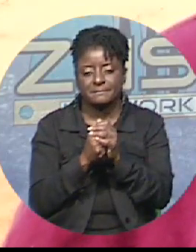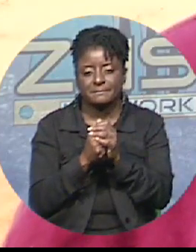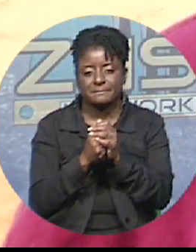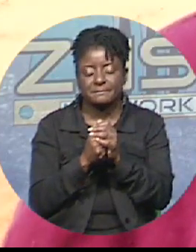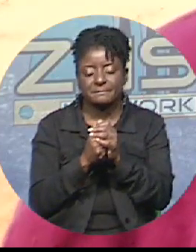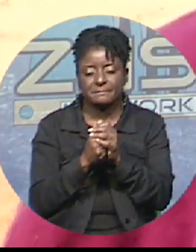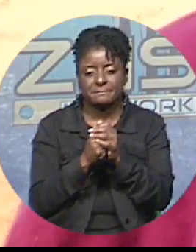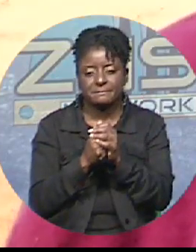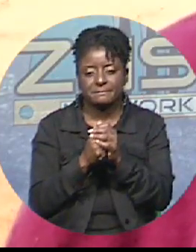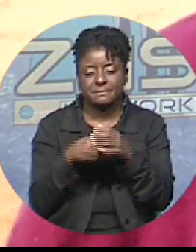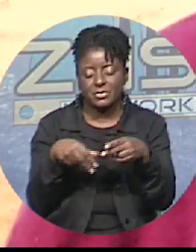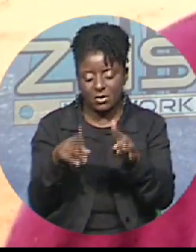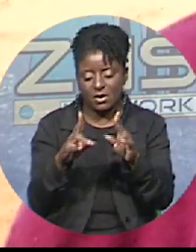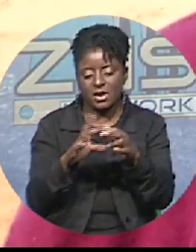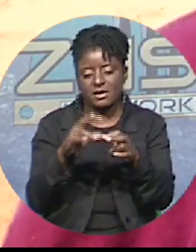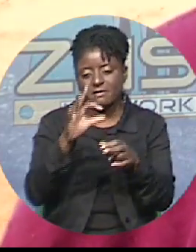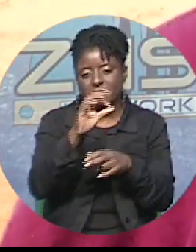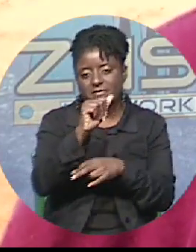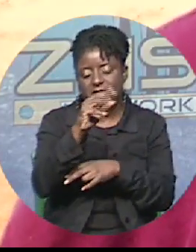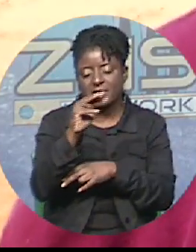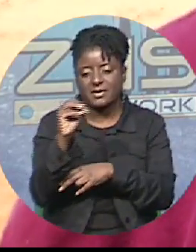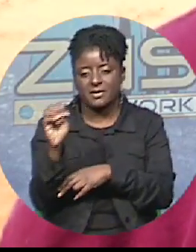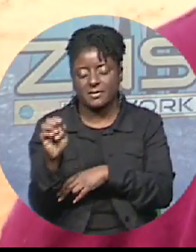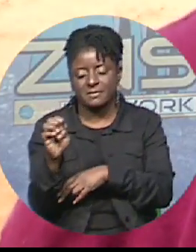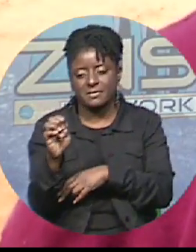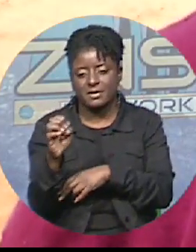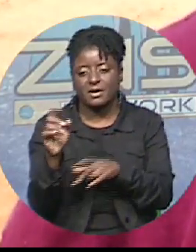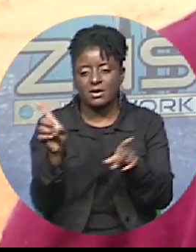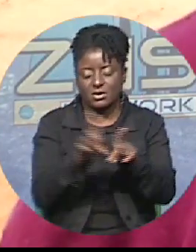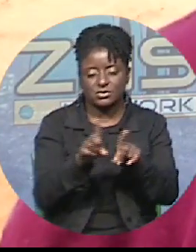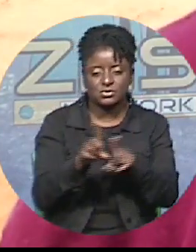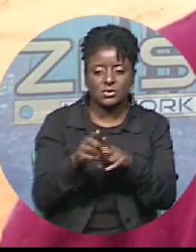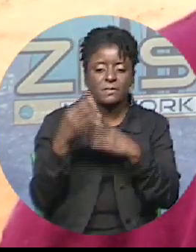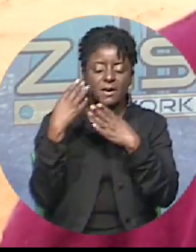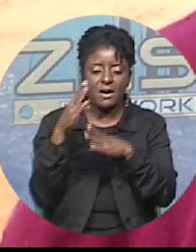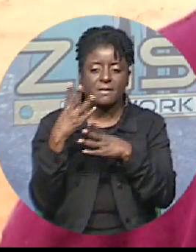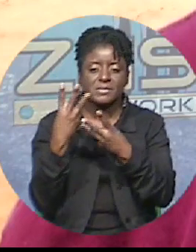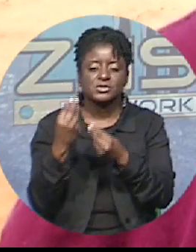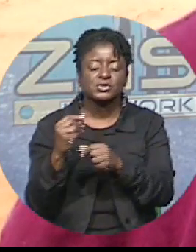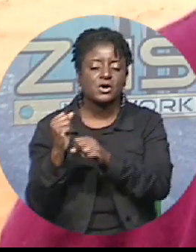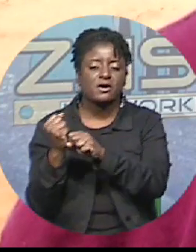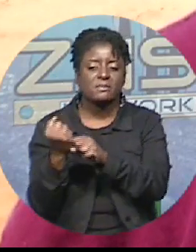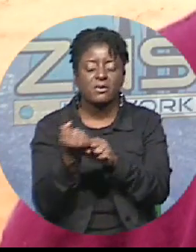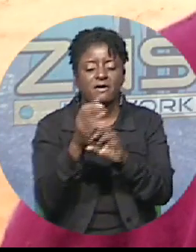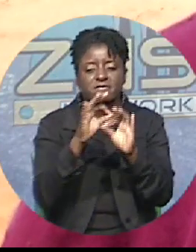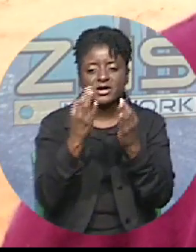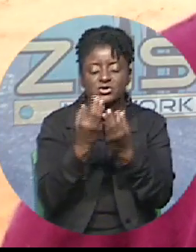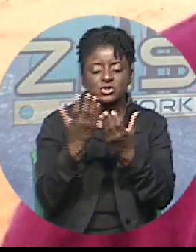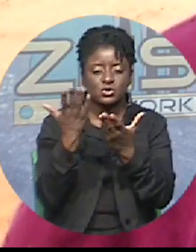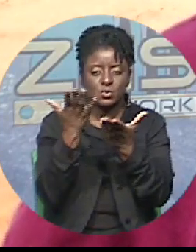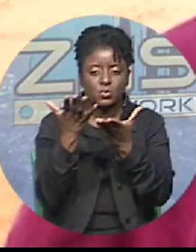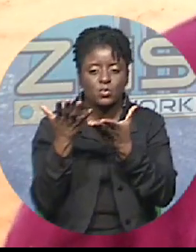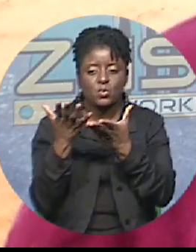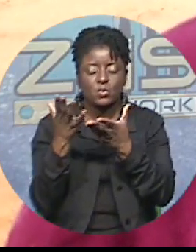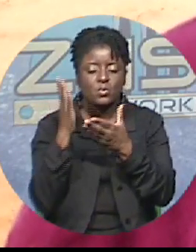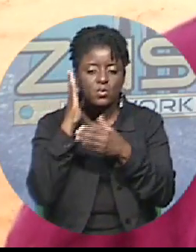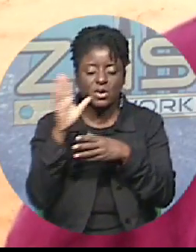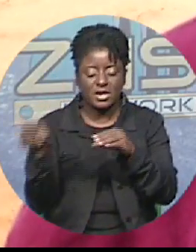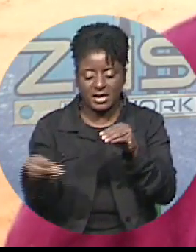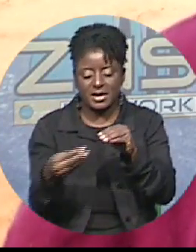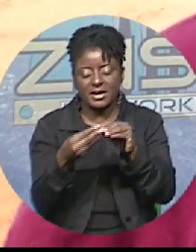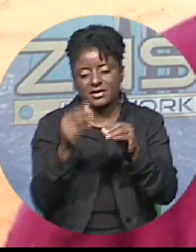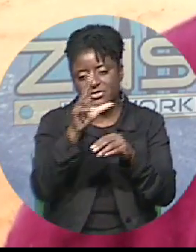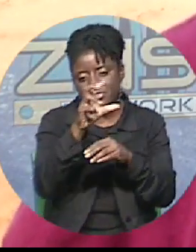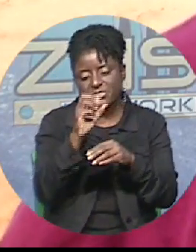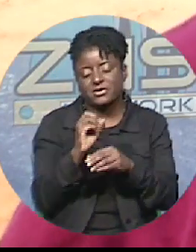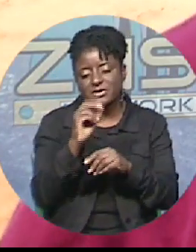country worldwide. And also at the same time, the Bahamas Softball Federation will induct 30 into this local softball Hall of Fame. So it will be